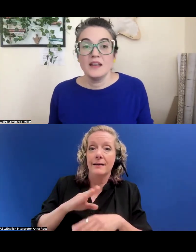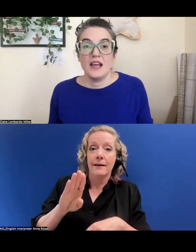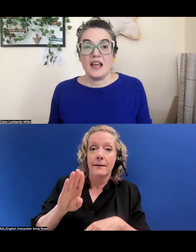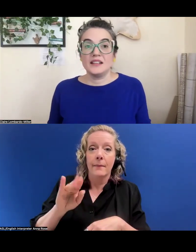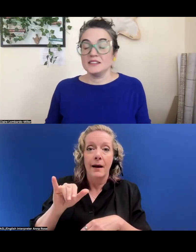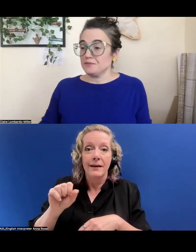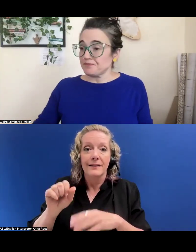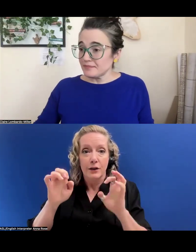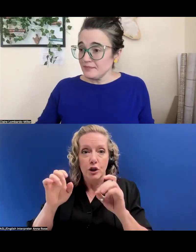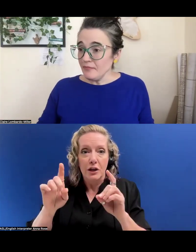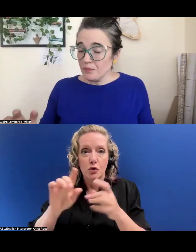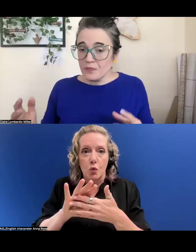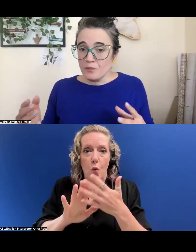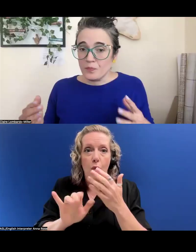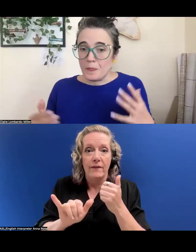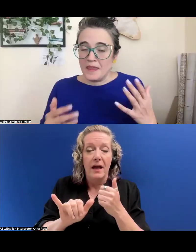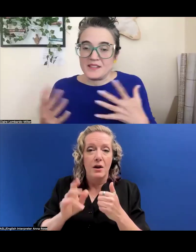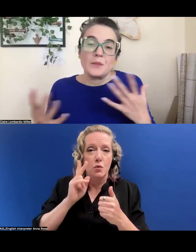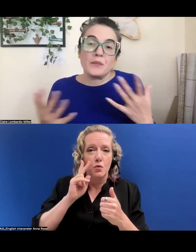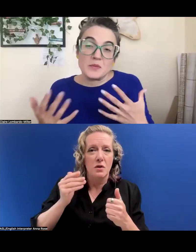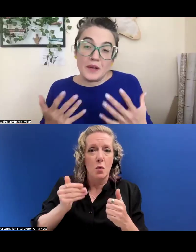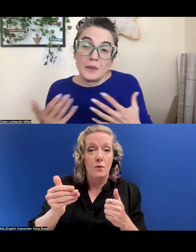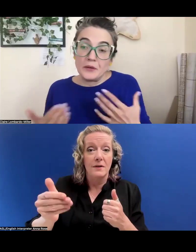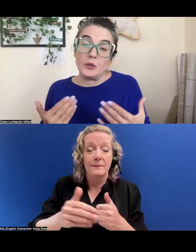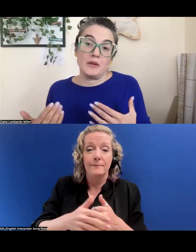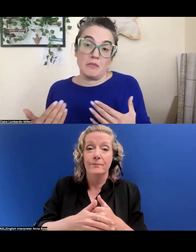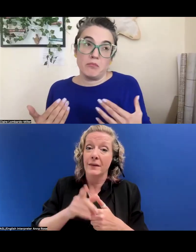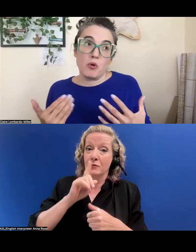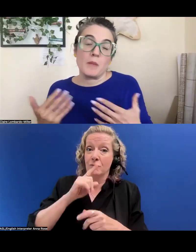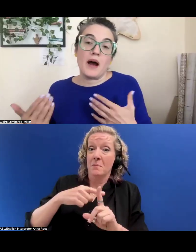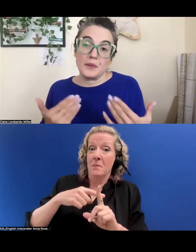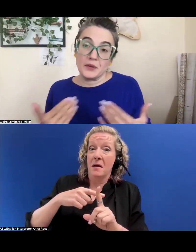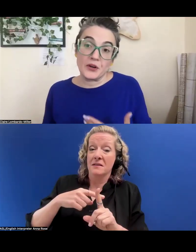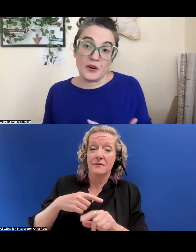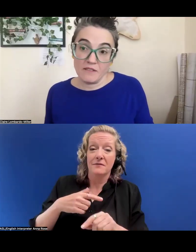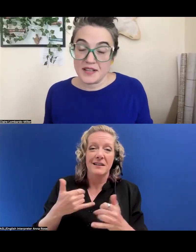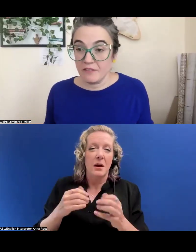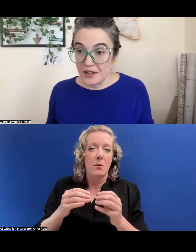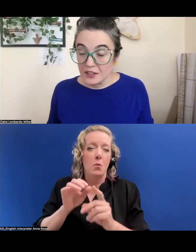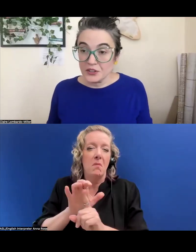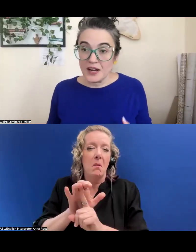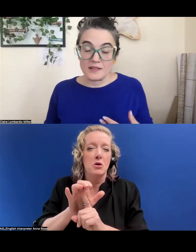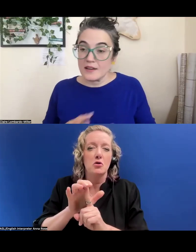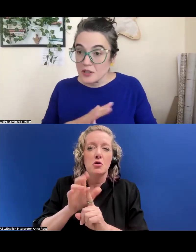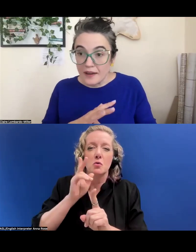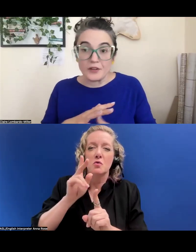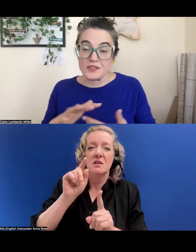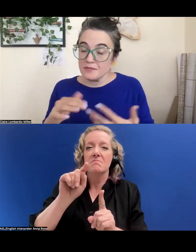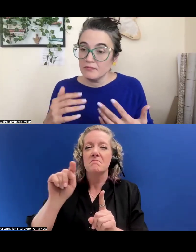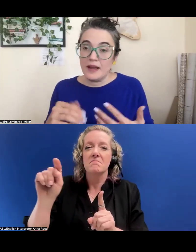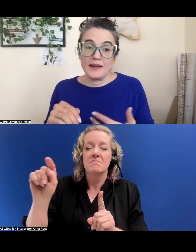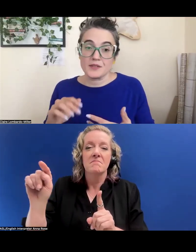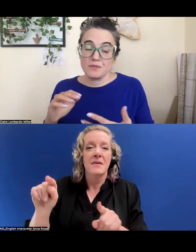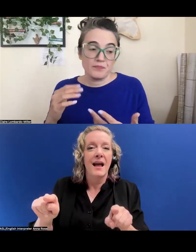thing. And it's something that's becoming a little bit more popular in our everyday vernacular as